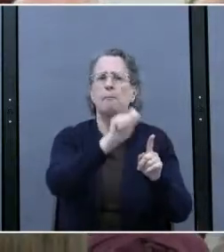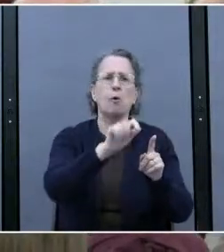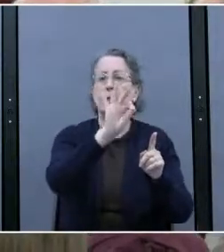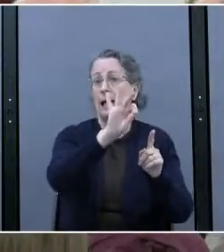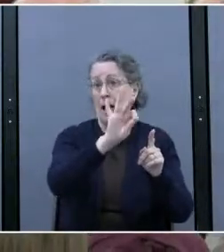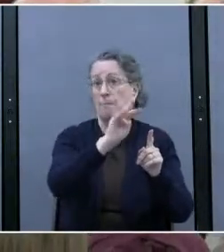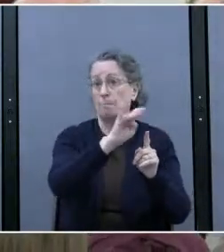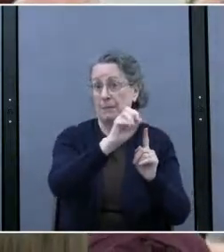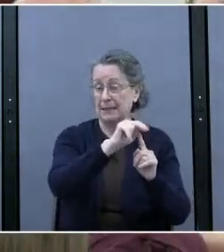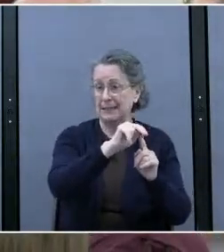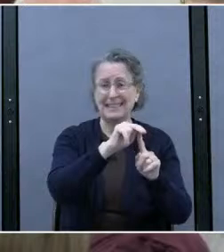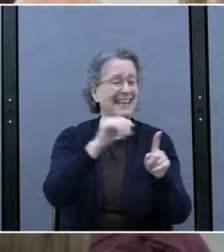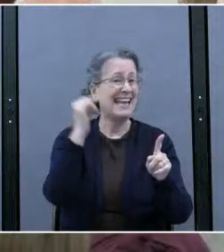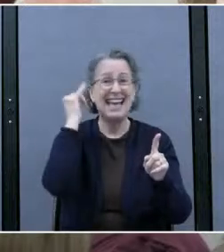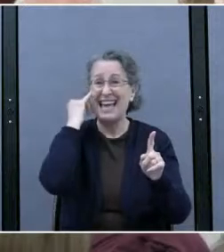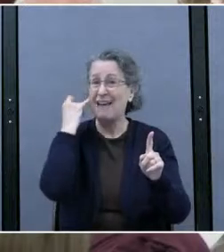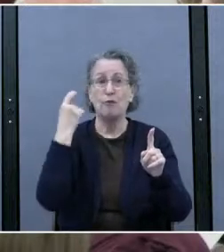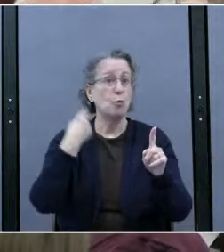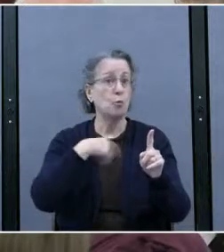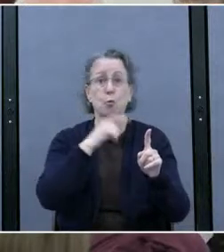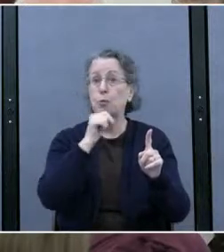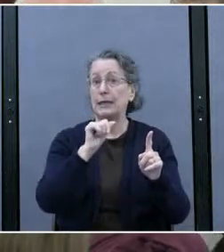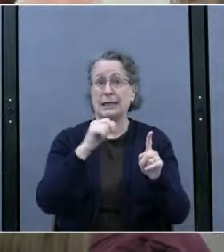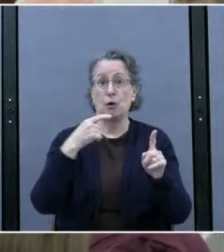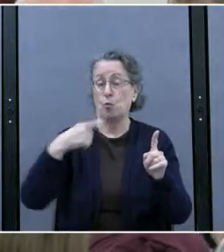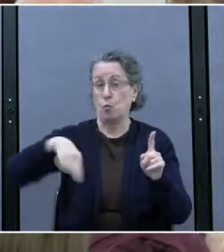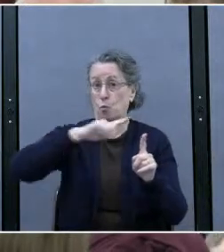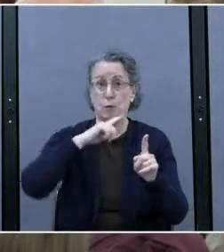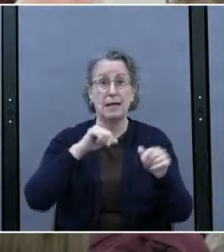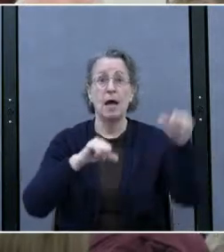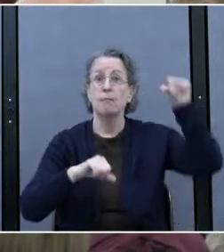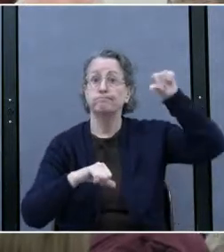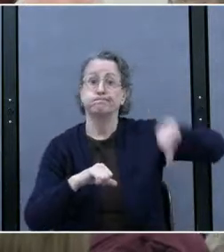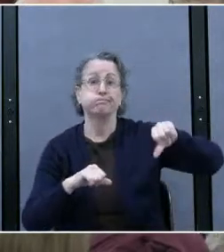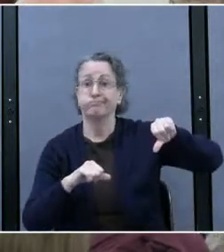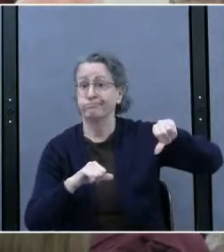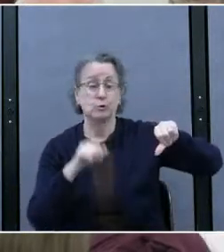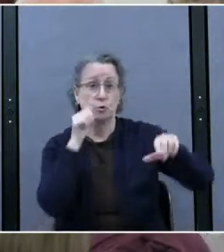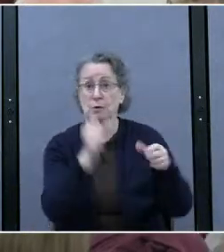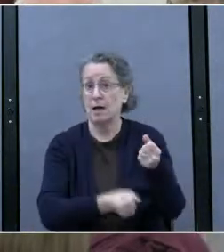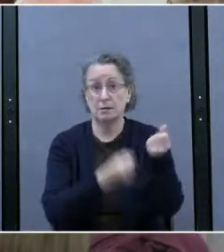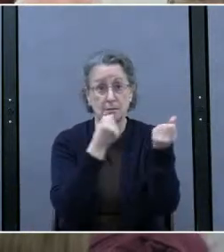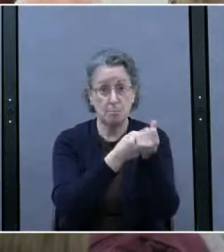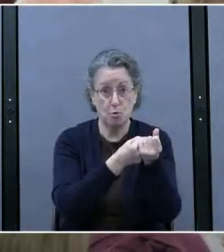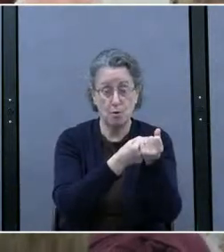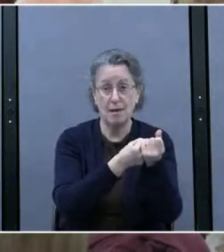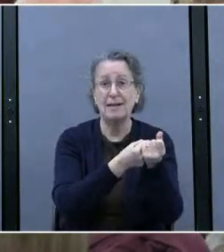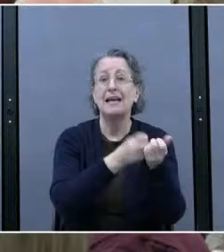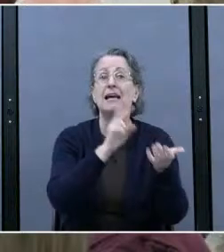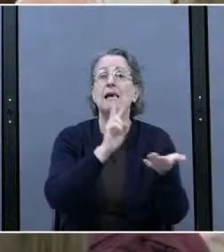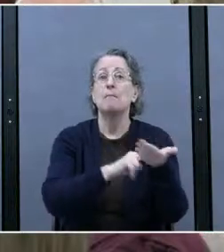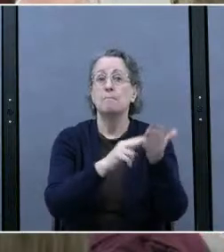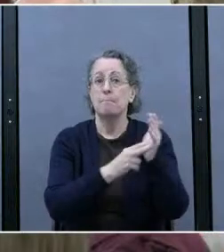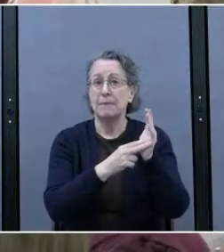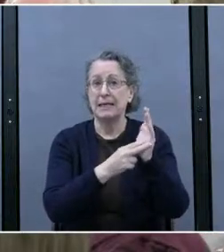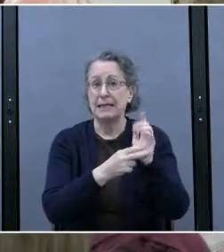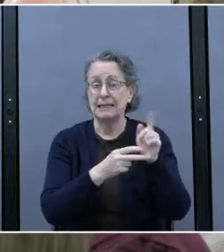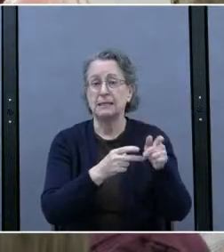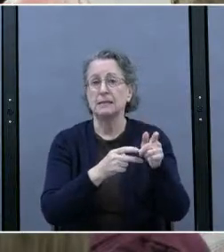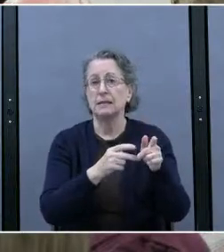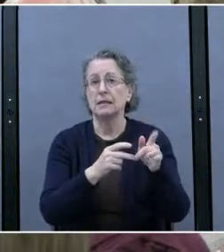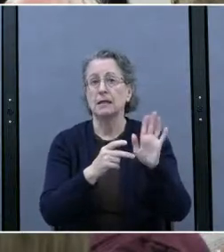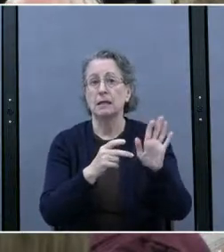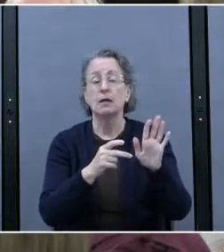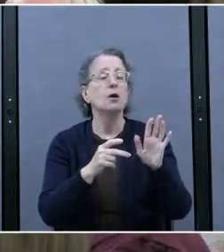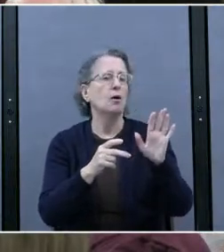don't choose to use the unassigned fund balance for this 851, which would bring us down to 1.1 million in the unassigned fund balance for FY24